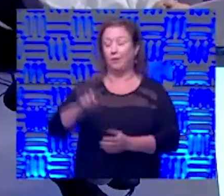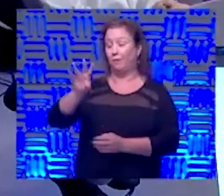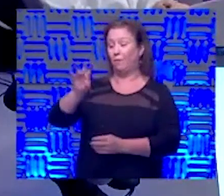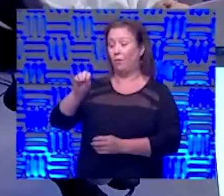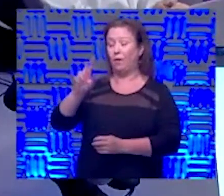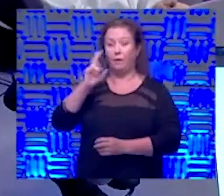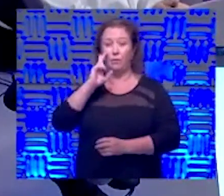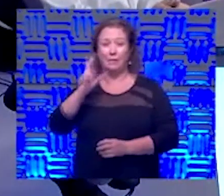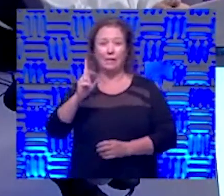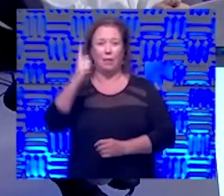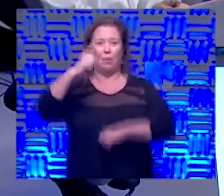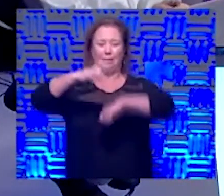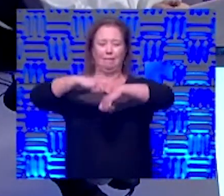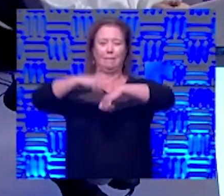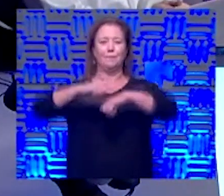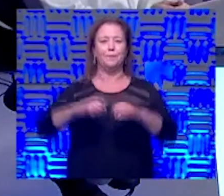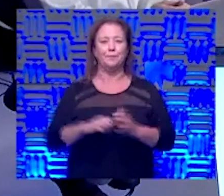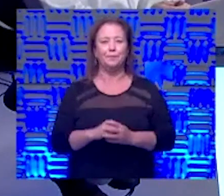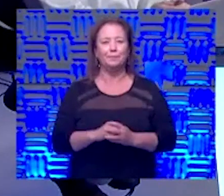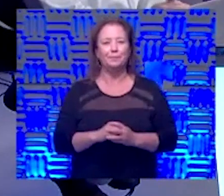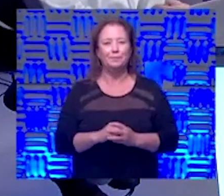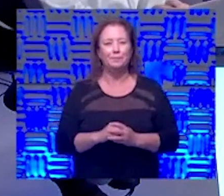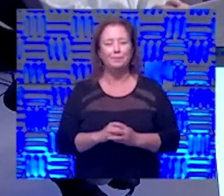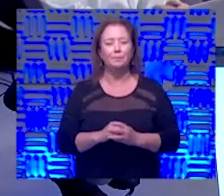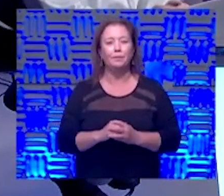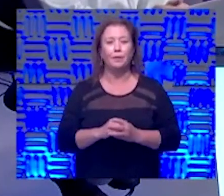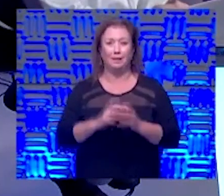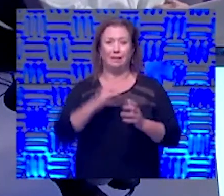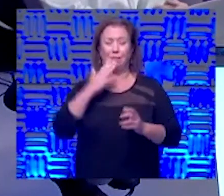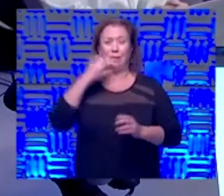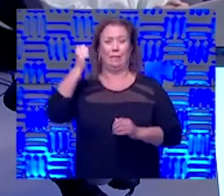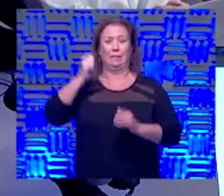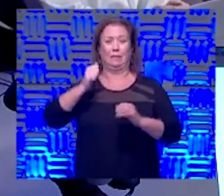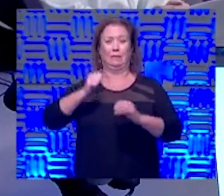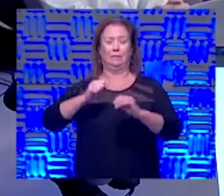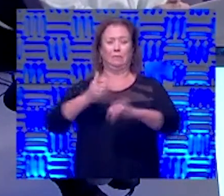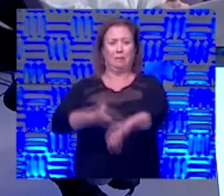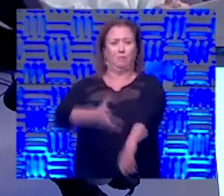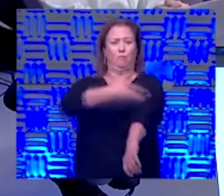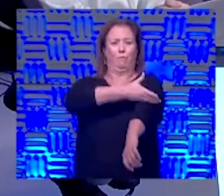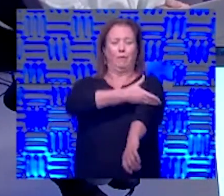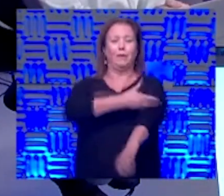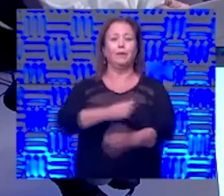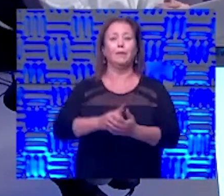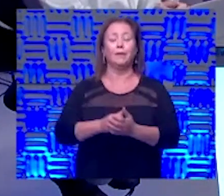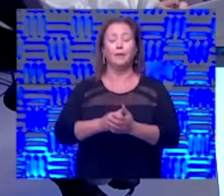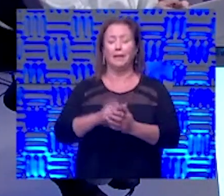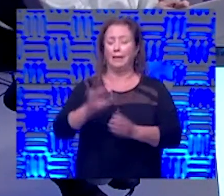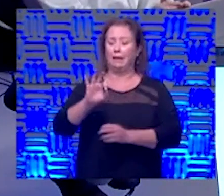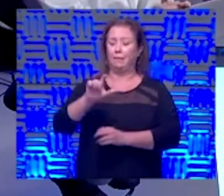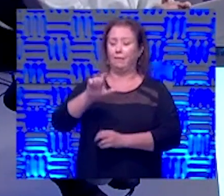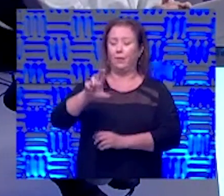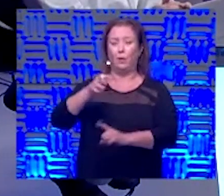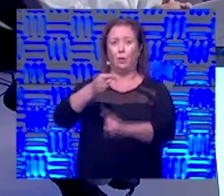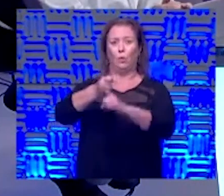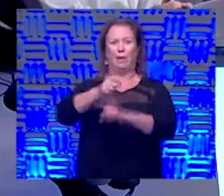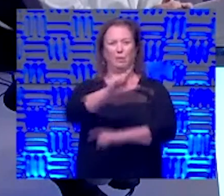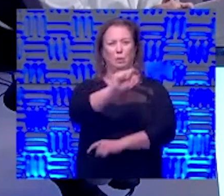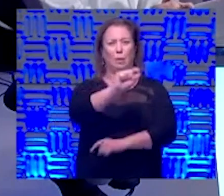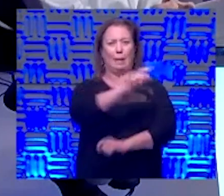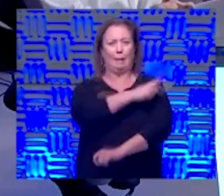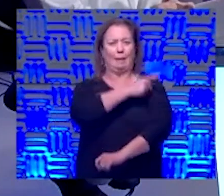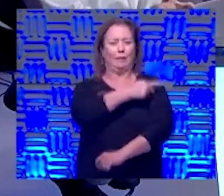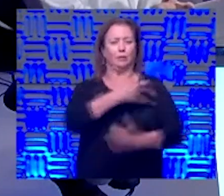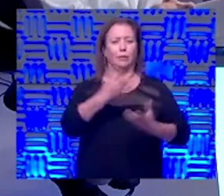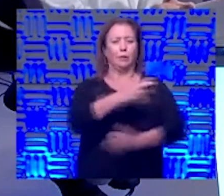got as high as one time. So that is a lot better overall. Yeah. And I mean, there are times during an influenza epidemic we'll have 20 patients in the